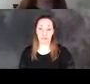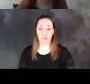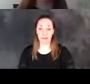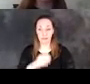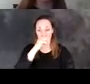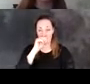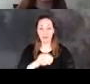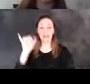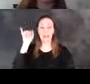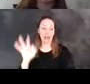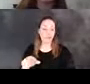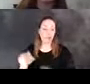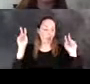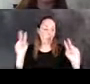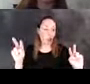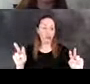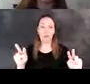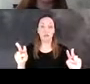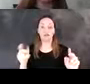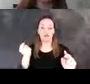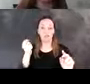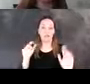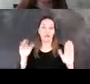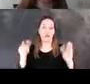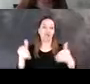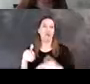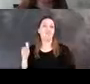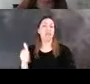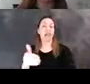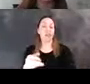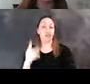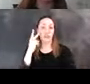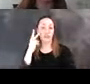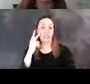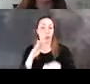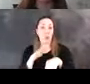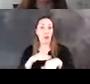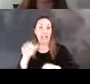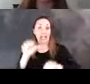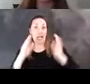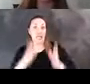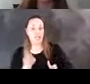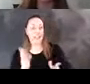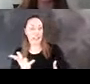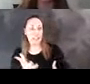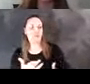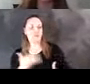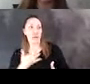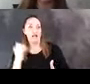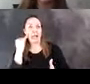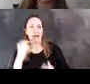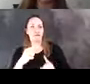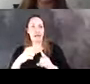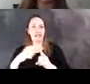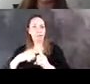And if we take a look at fish, we've seen warnings from scientists that if we allow the temperature to continue and we continue